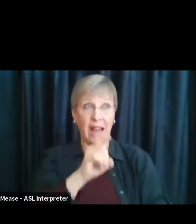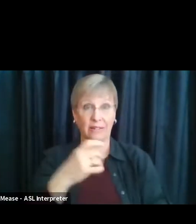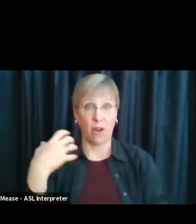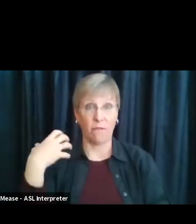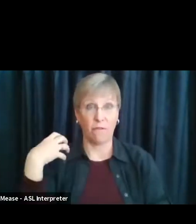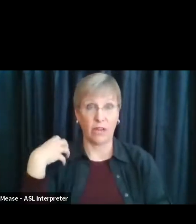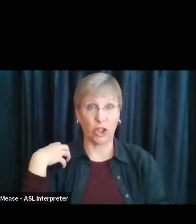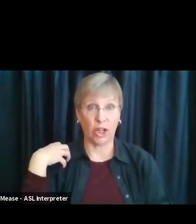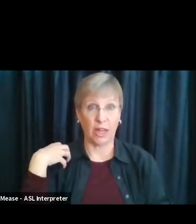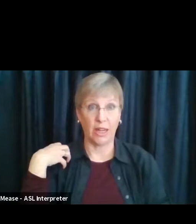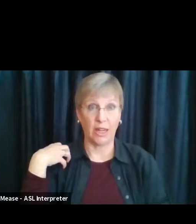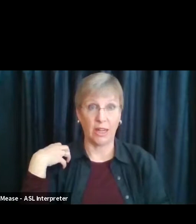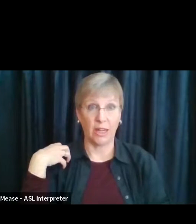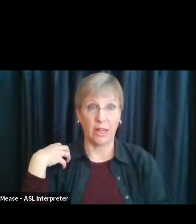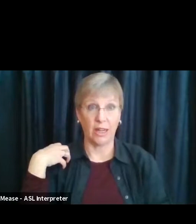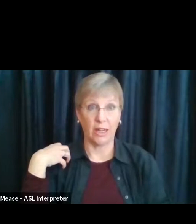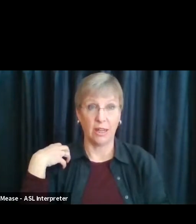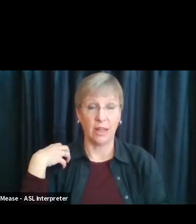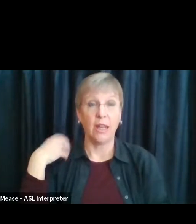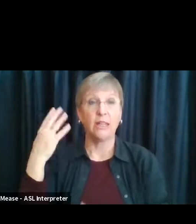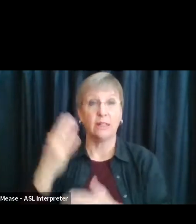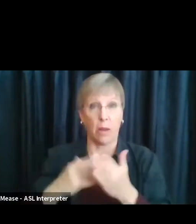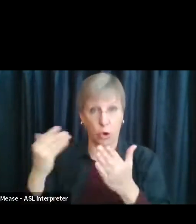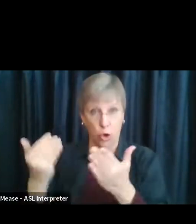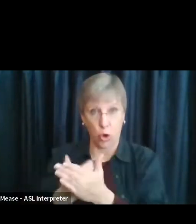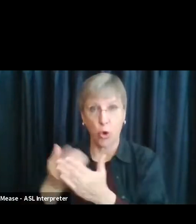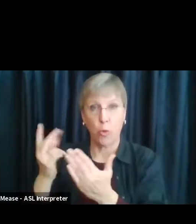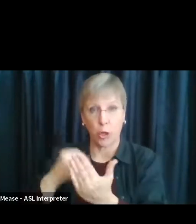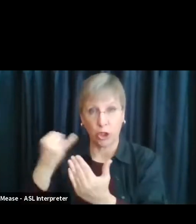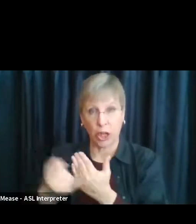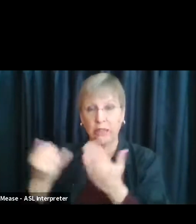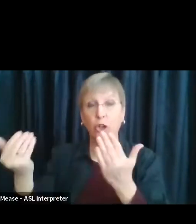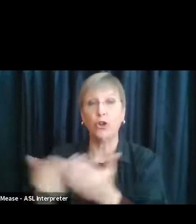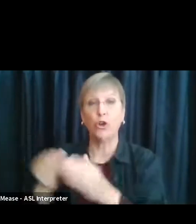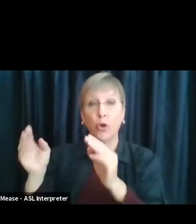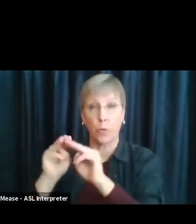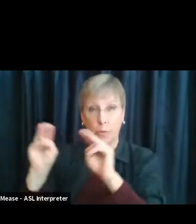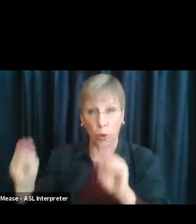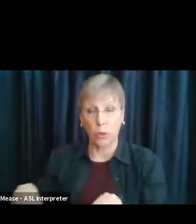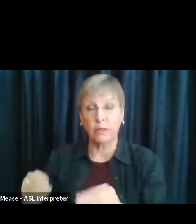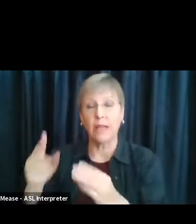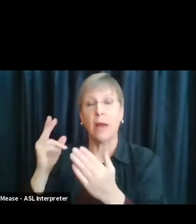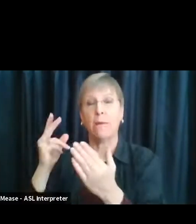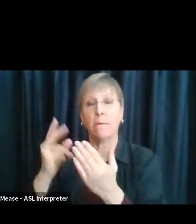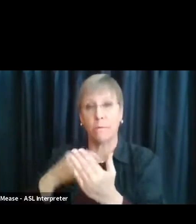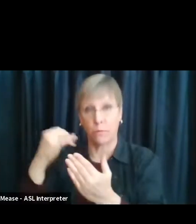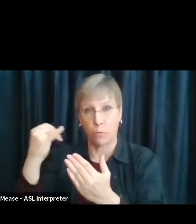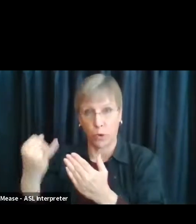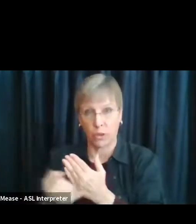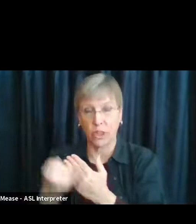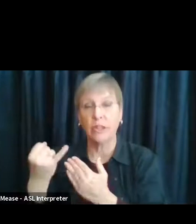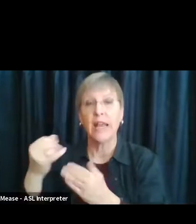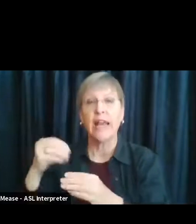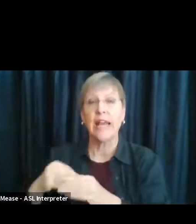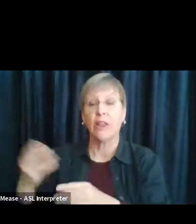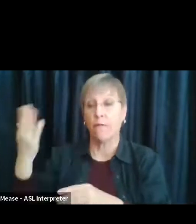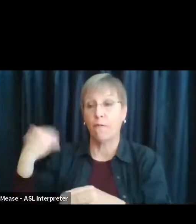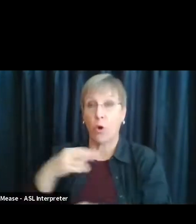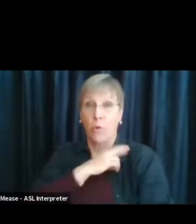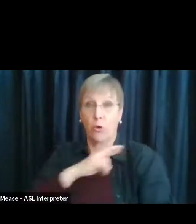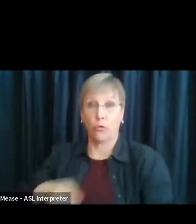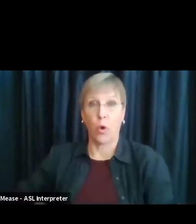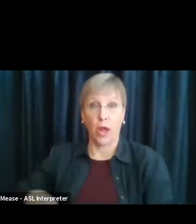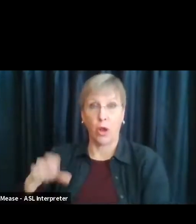officially, we started officially some new projects, some new museum projects in Abomey, the former royal capital.